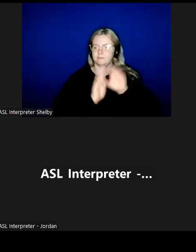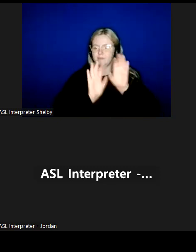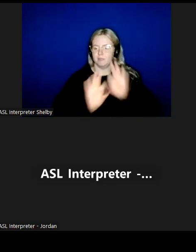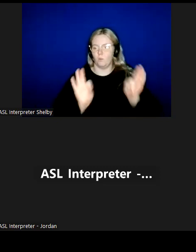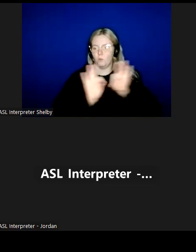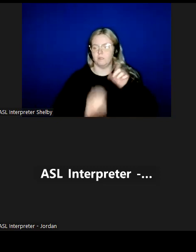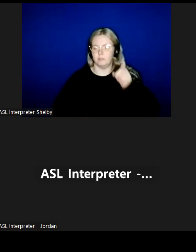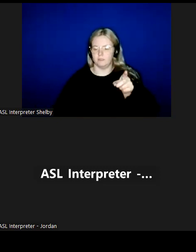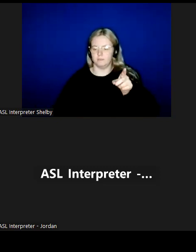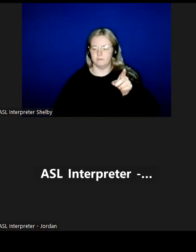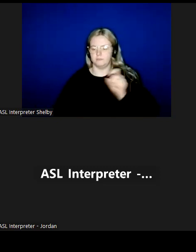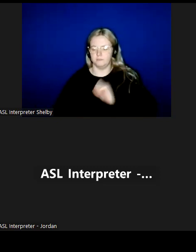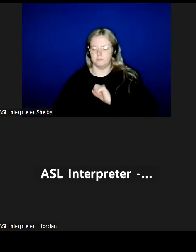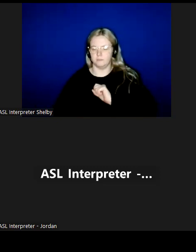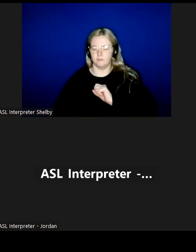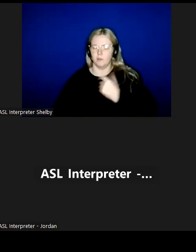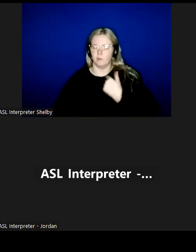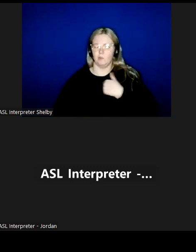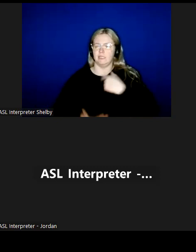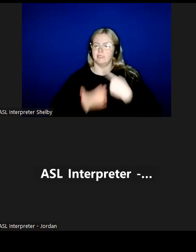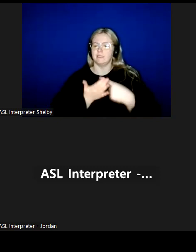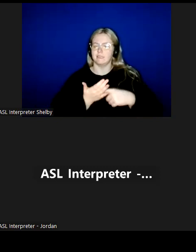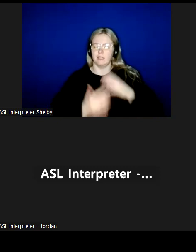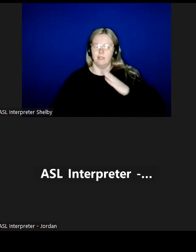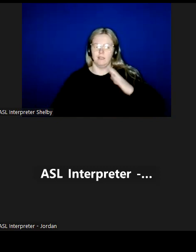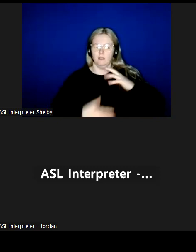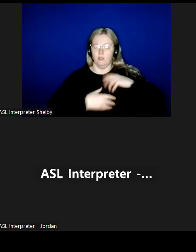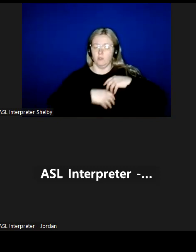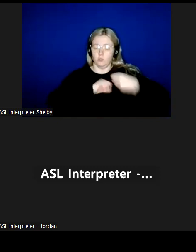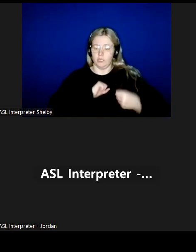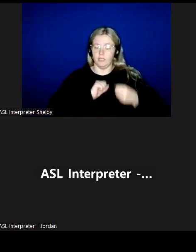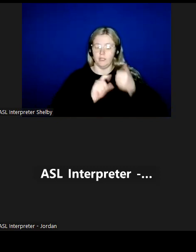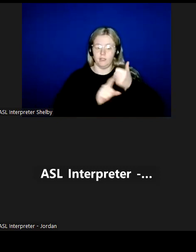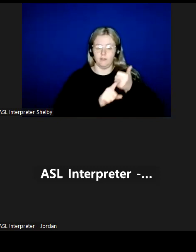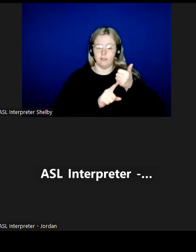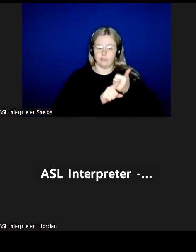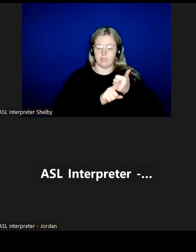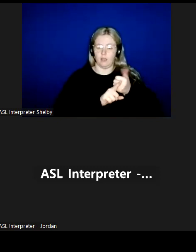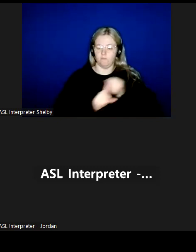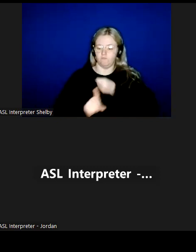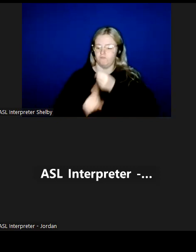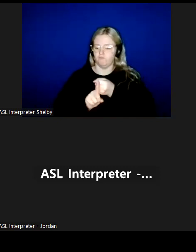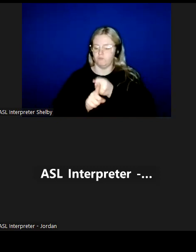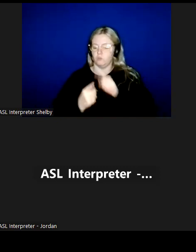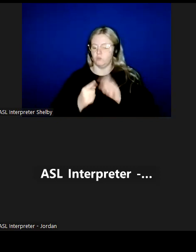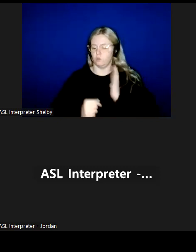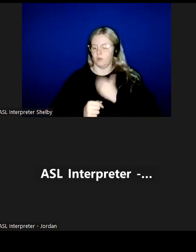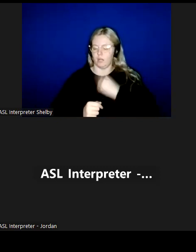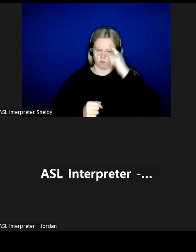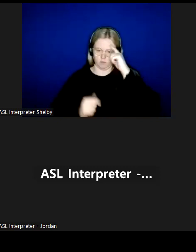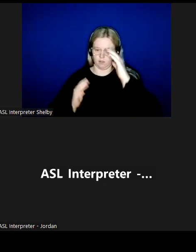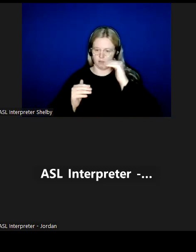because we talked about earlier that grief is affected by what we expect. So I will tell you that this slide right here is a